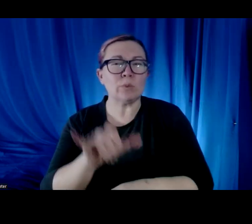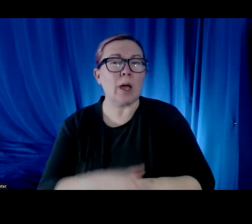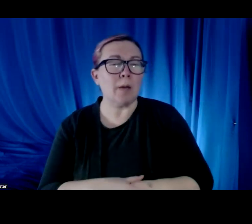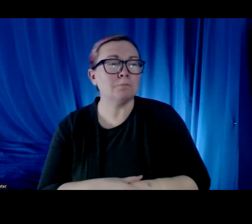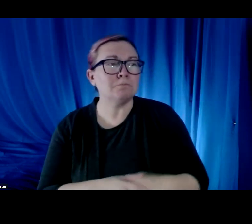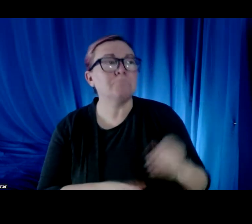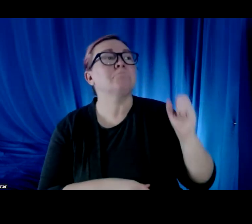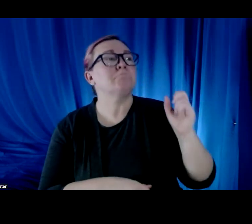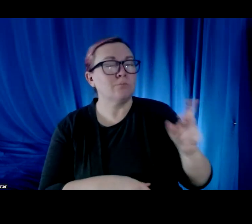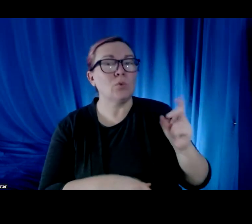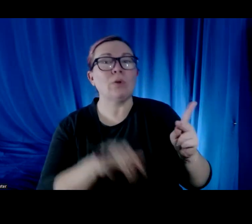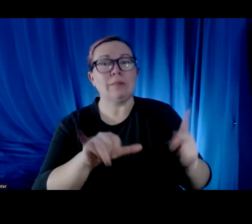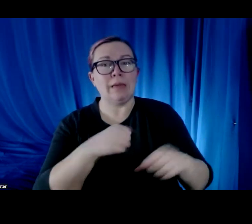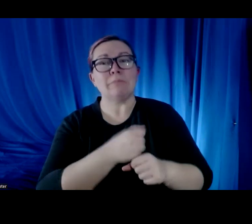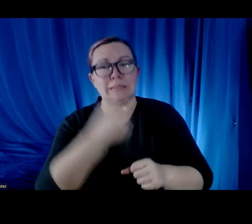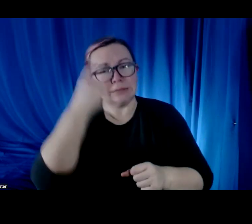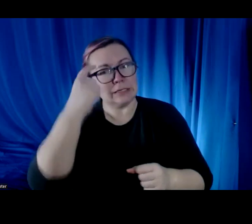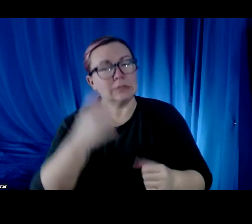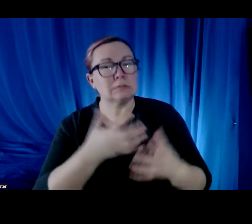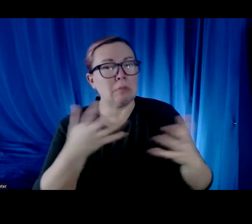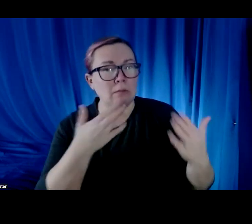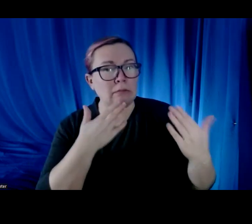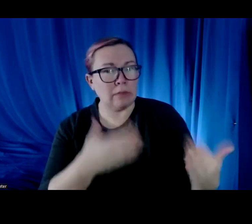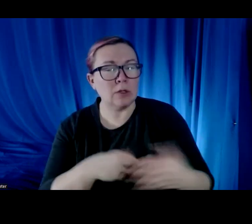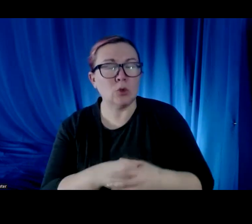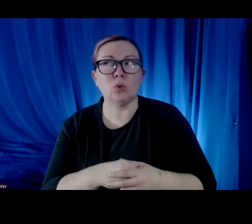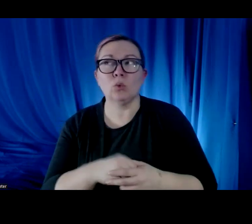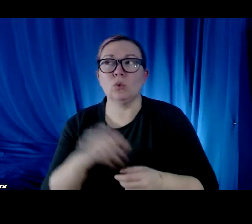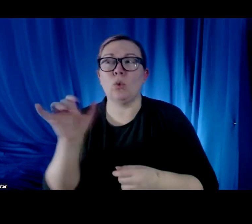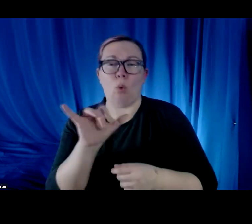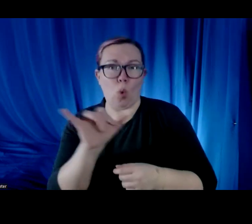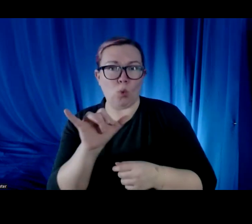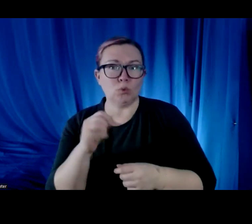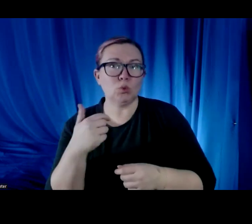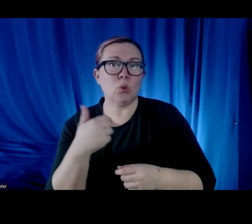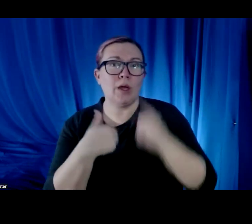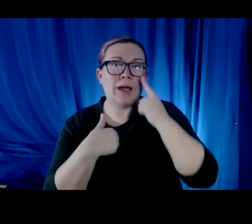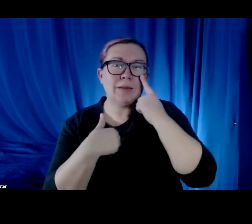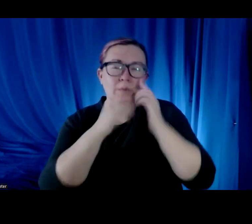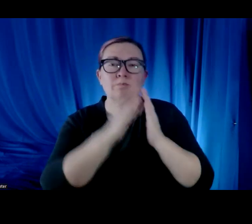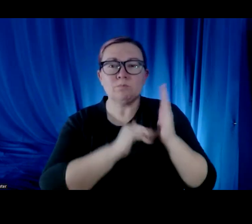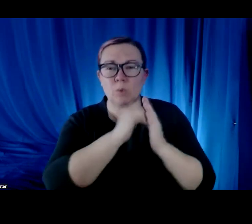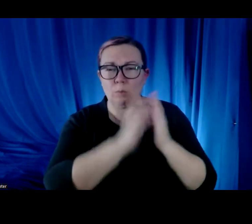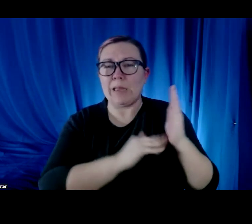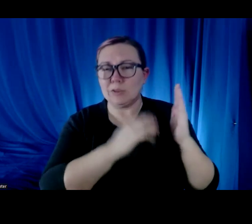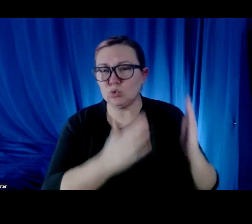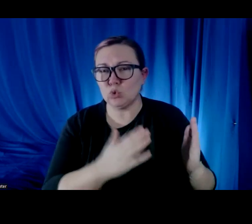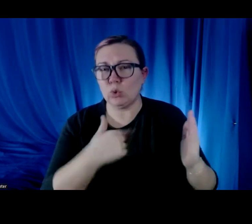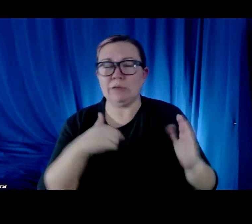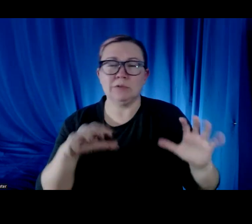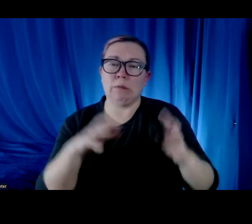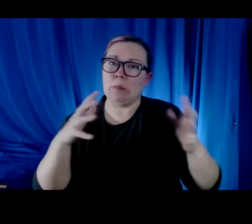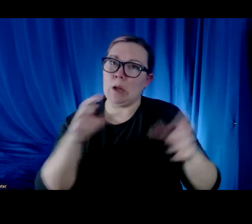Okay, that makes a lot of sense. And I'm a painter, and I've done a lot of work where I